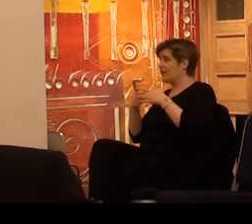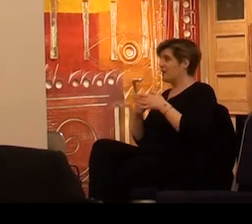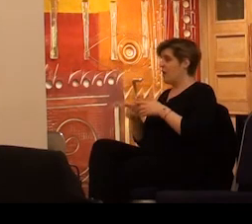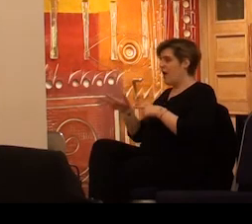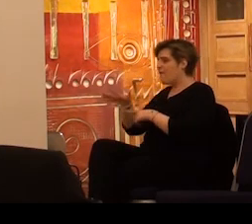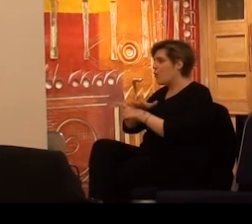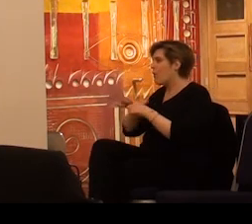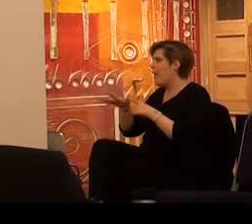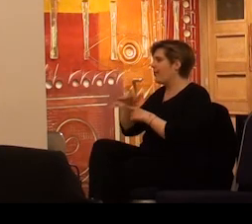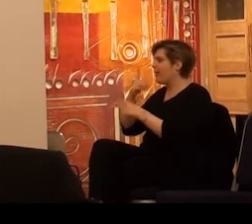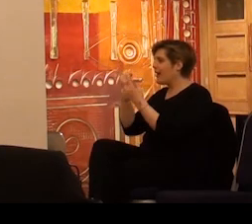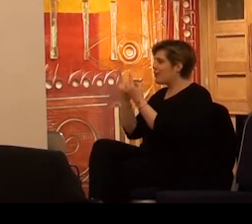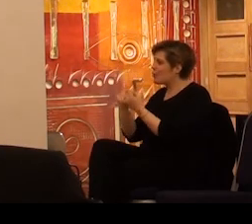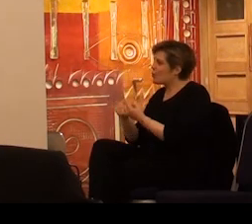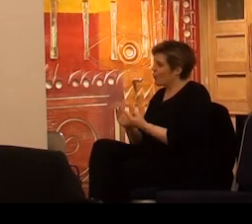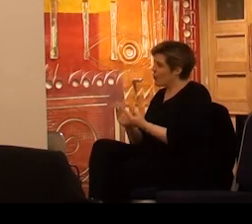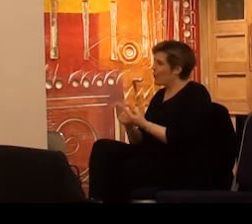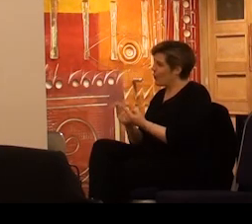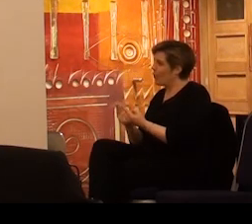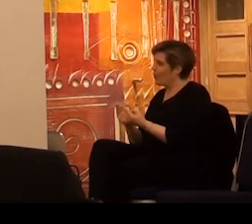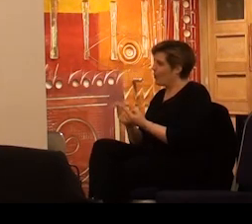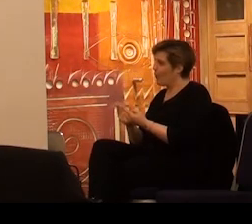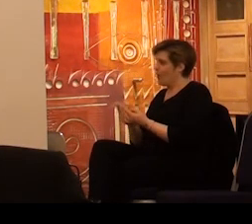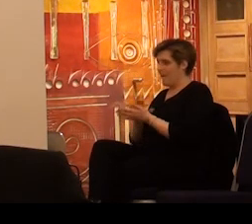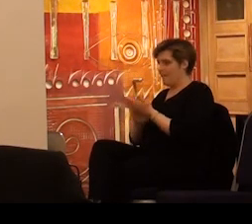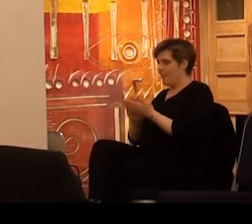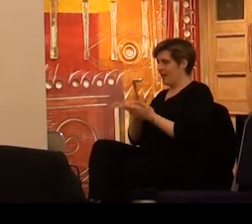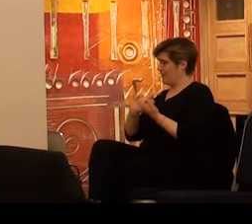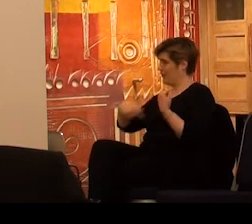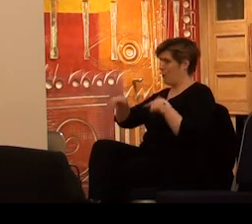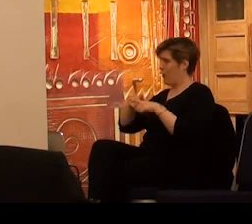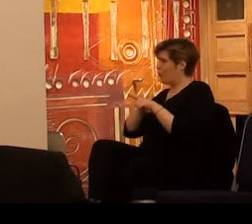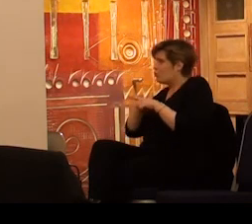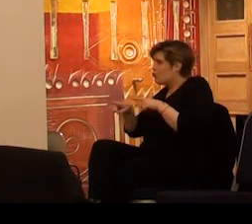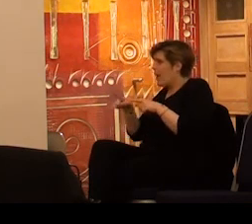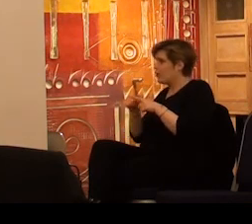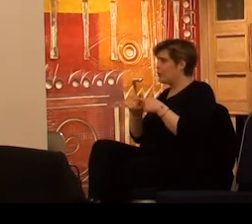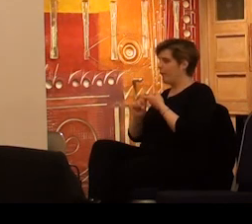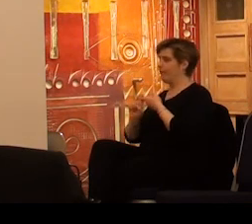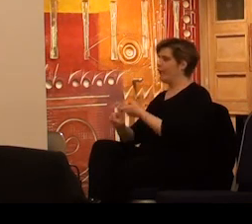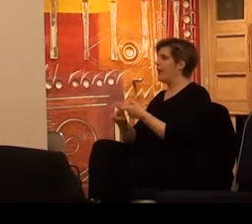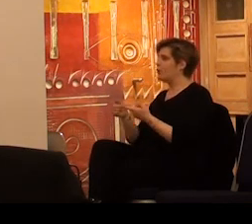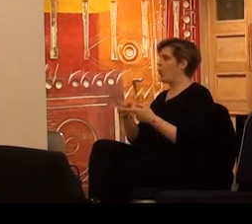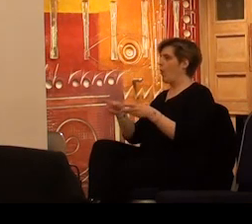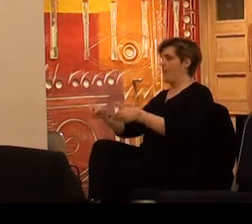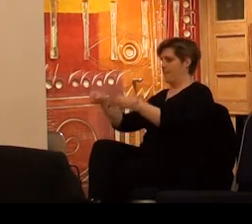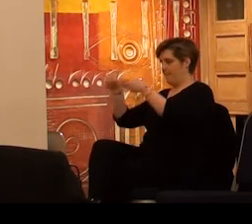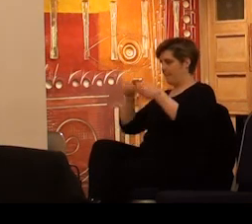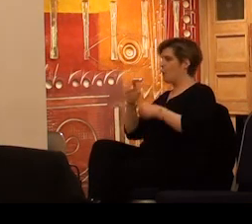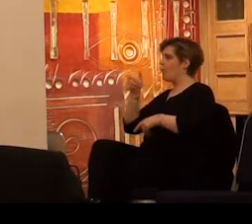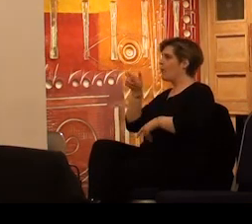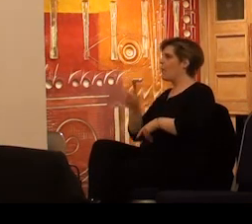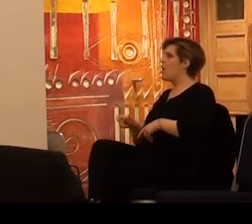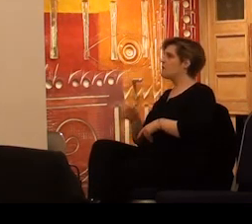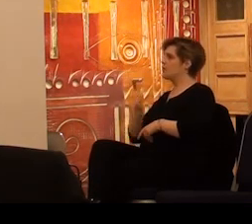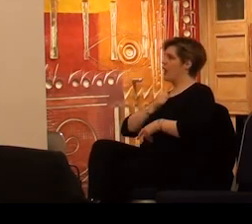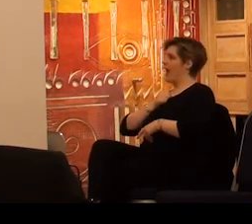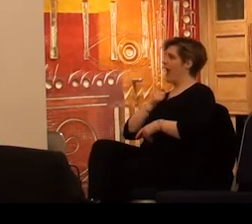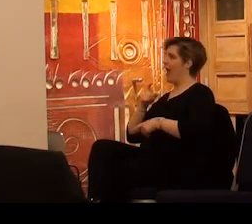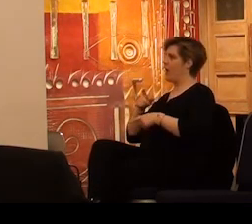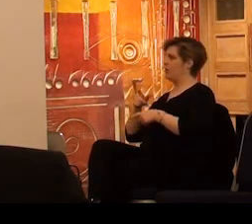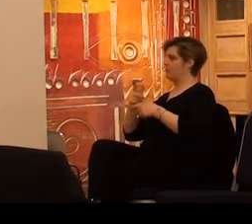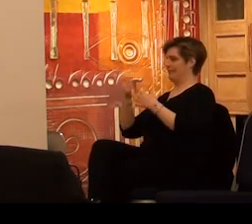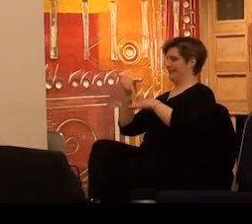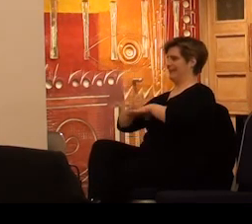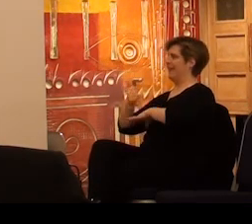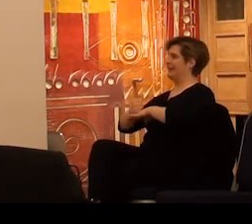day, I'm sure. We're not trying to fix or move a person into our setting. We're looking about how our setting